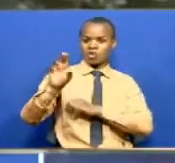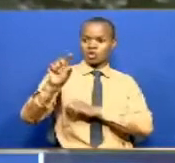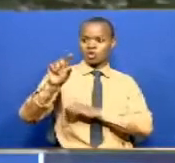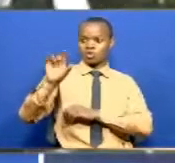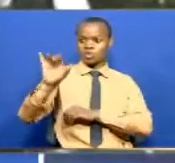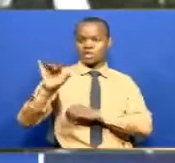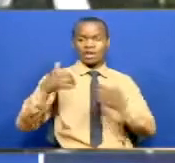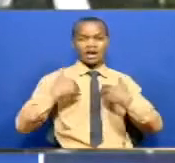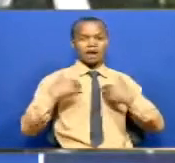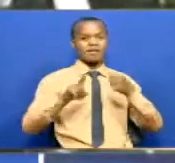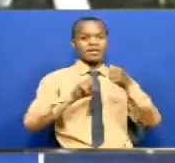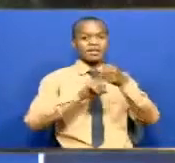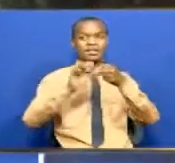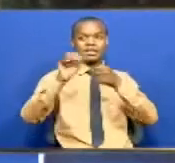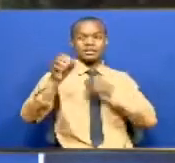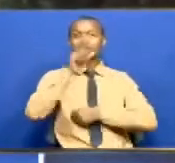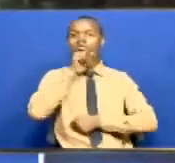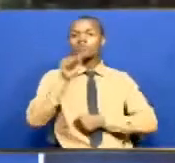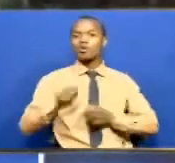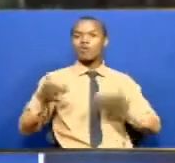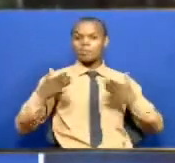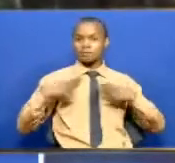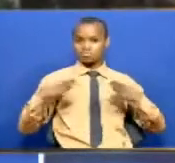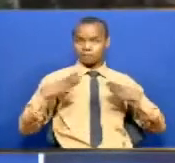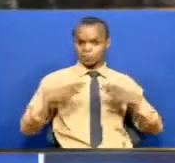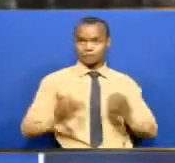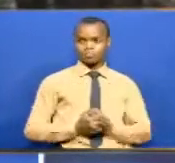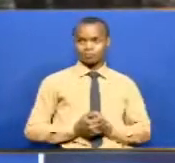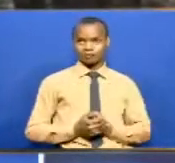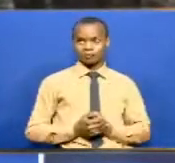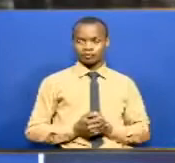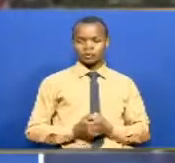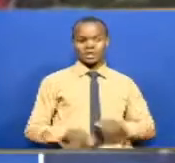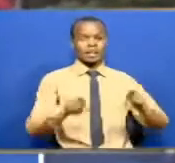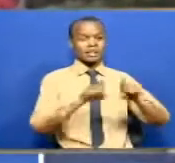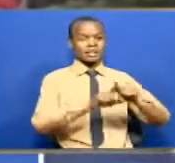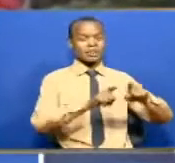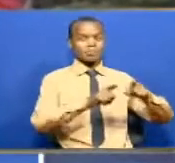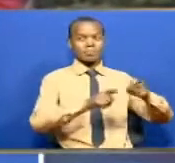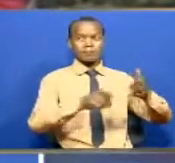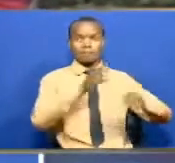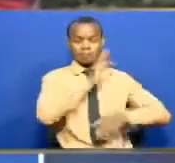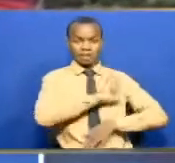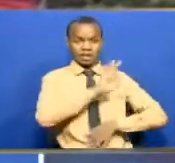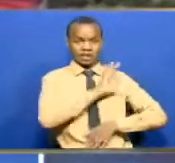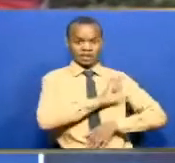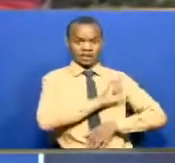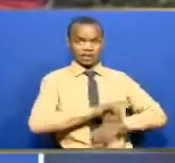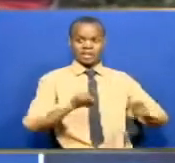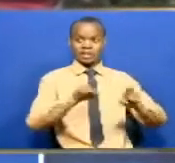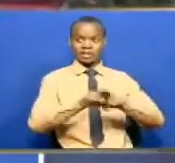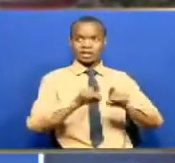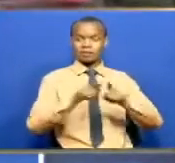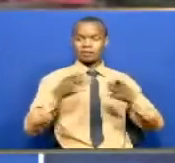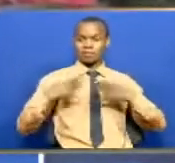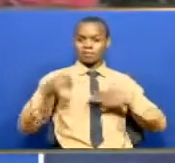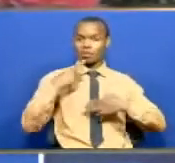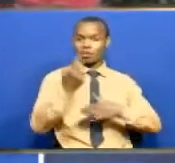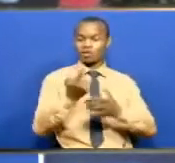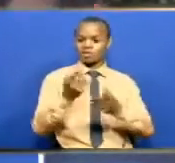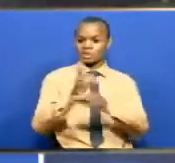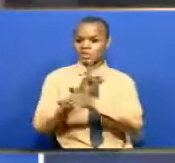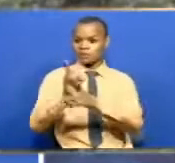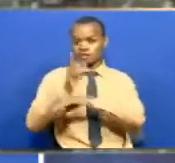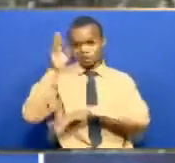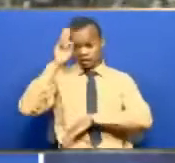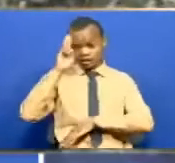senior members of the society. The facility is not only beneficial to them, but also to their kin who, due to one reason or the